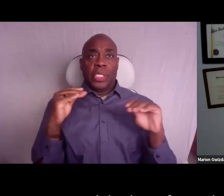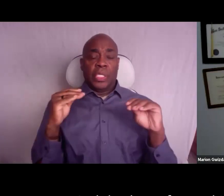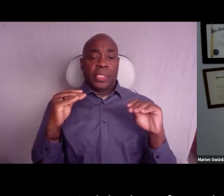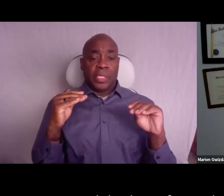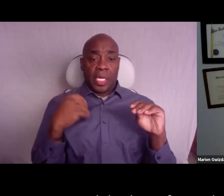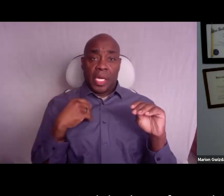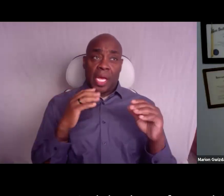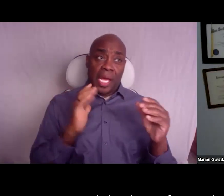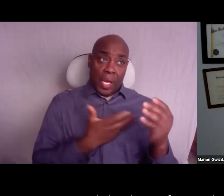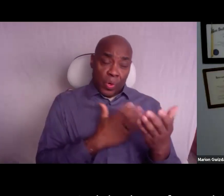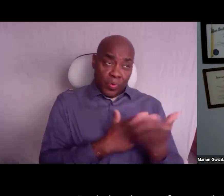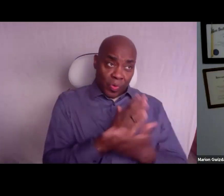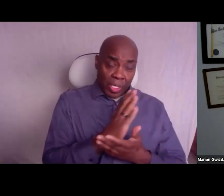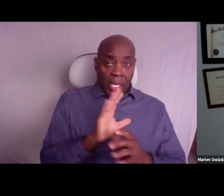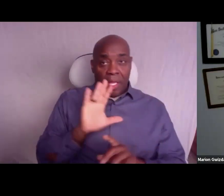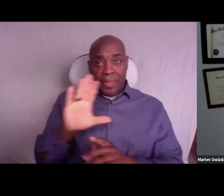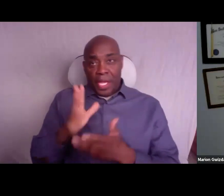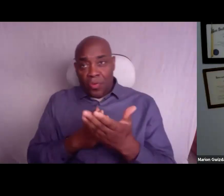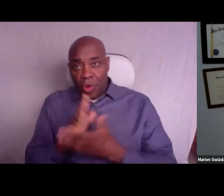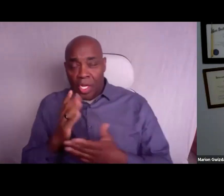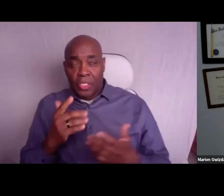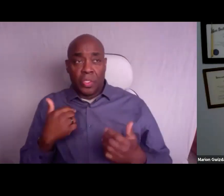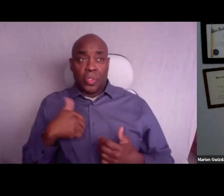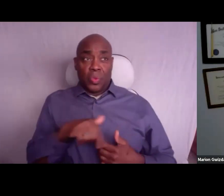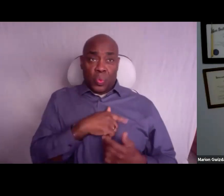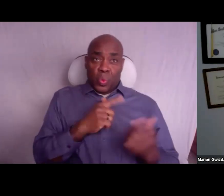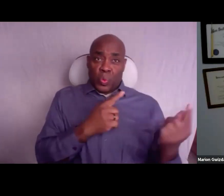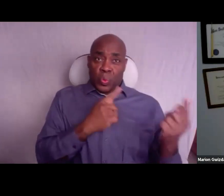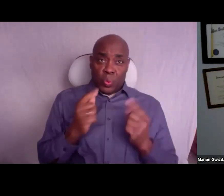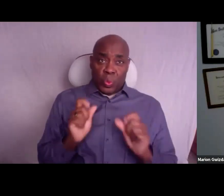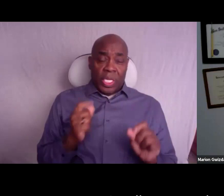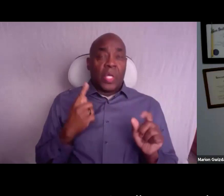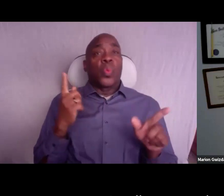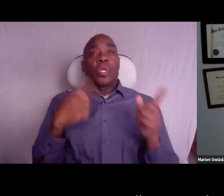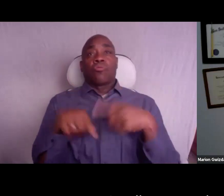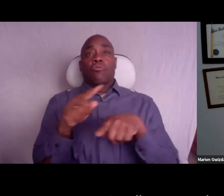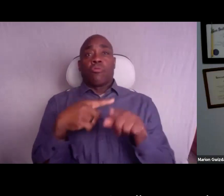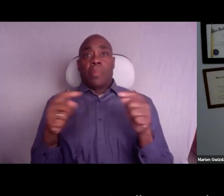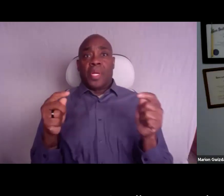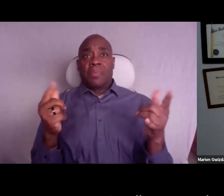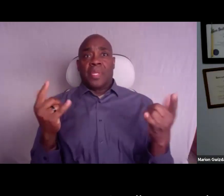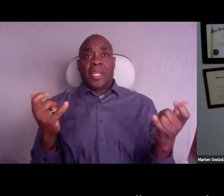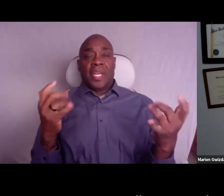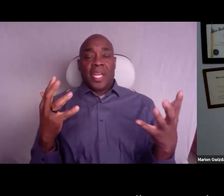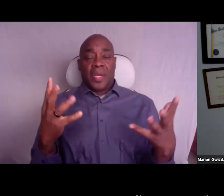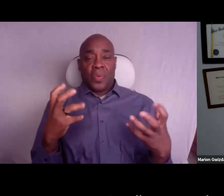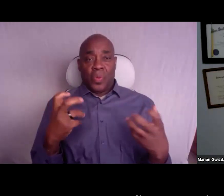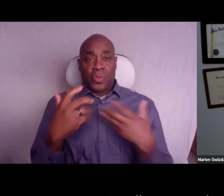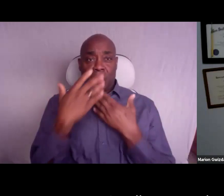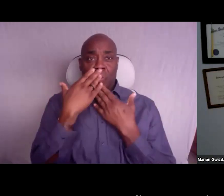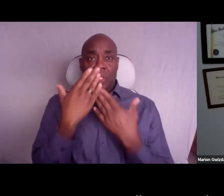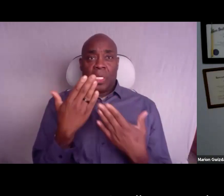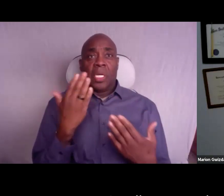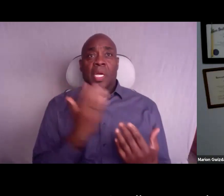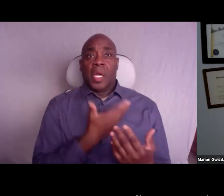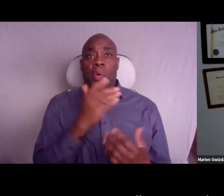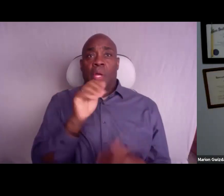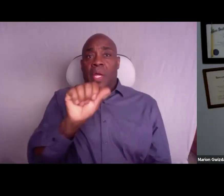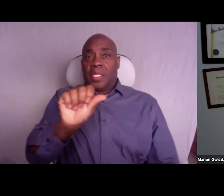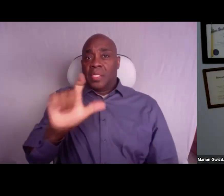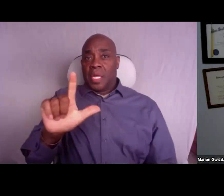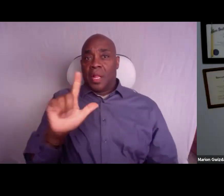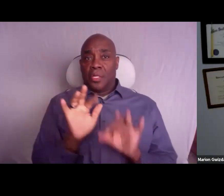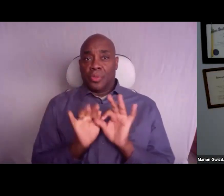their rights, and what we can do. So we'll be wrapping it up. I really want to thank our ASL